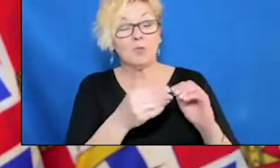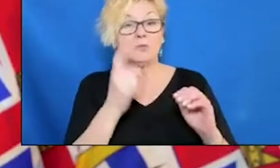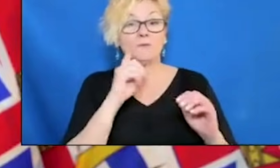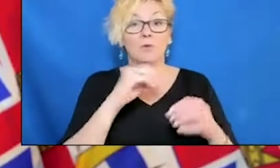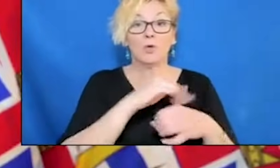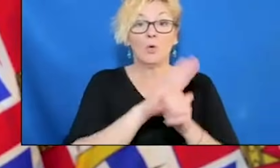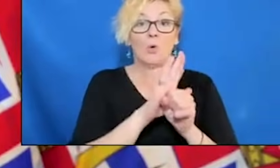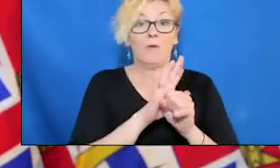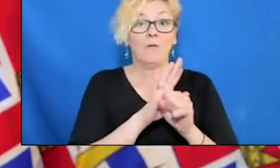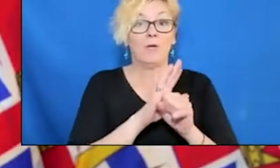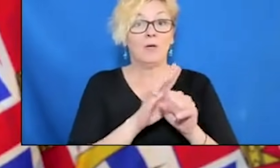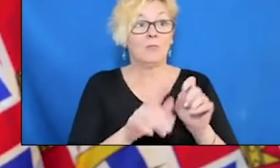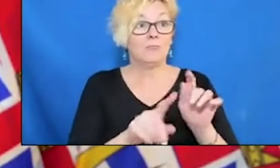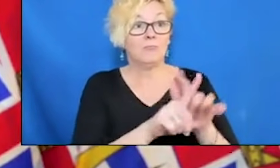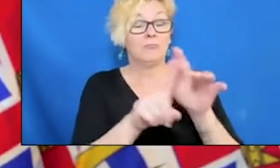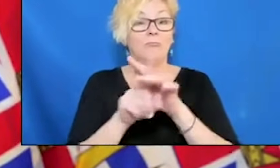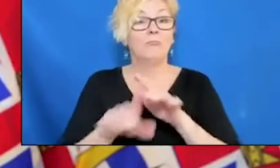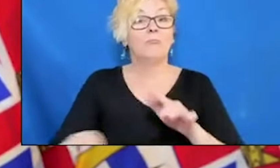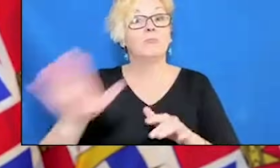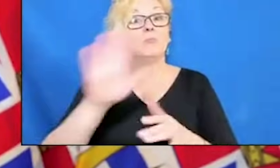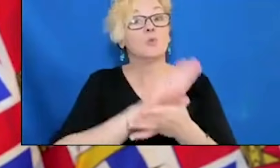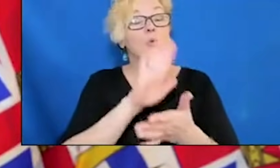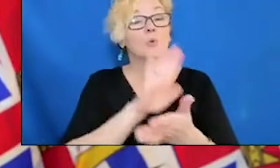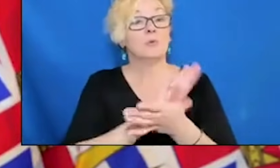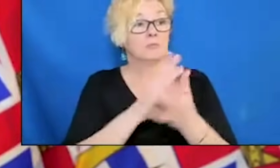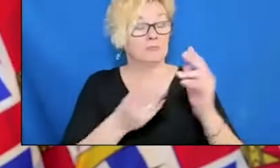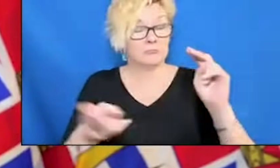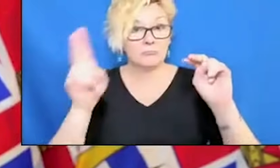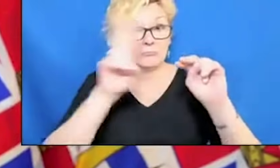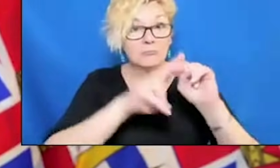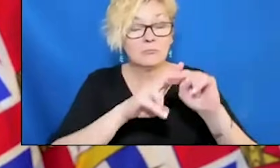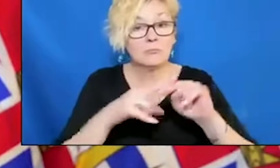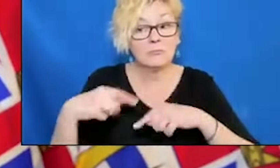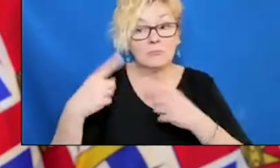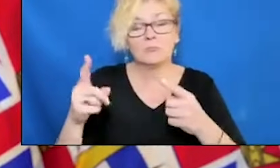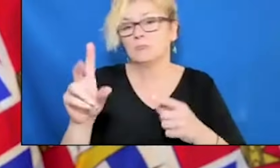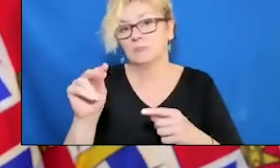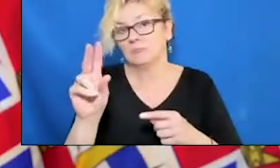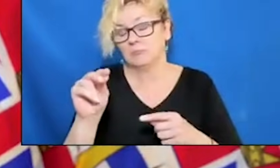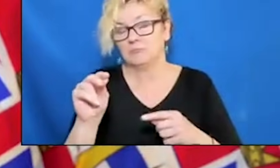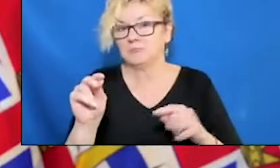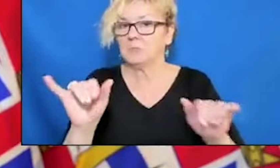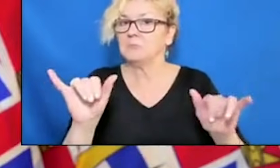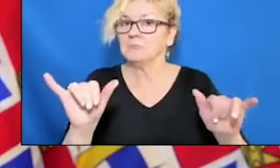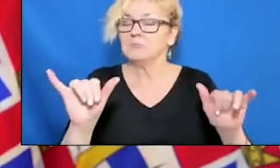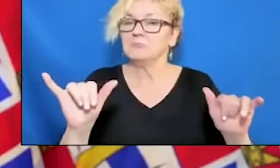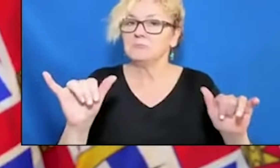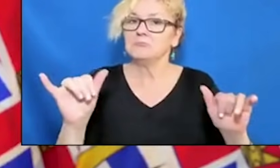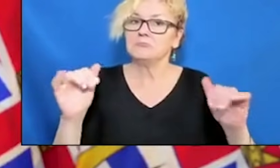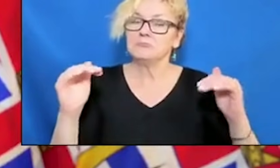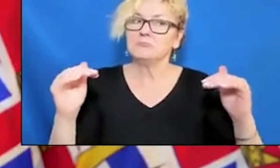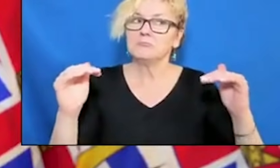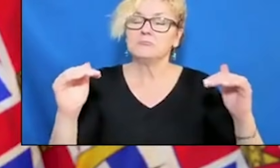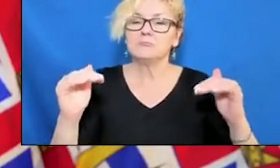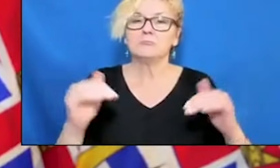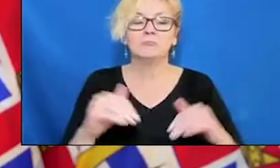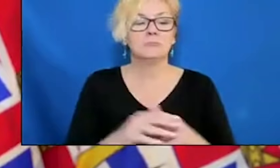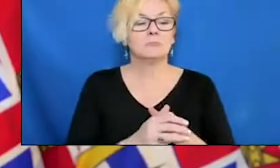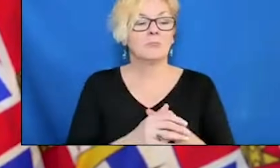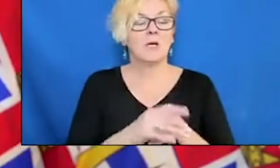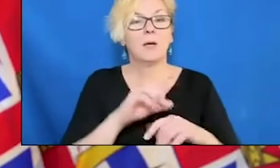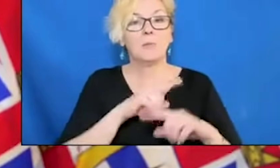working, and we see that in the low rates of transmission in the school setting. But the school setting is reflective